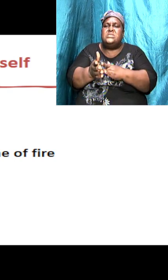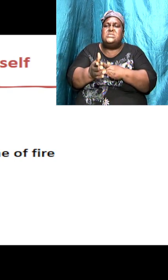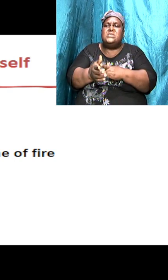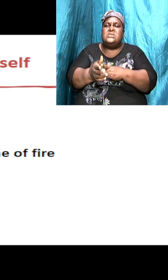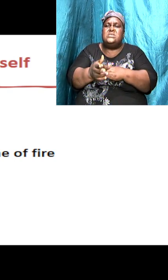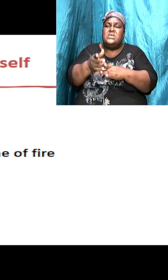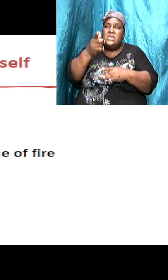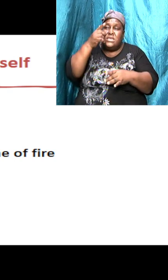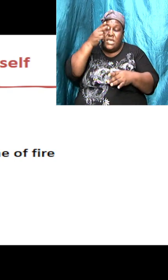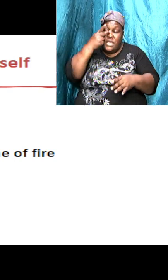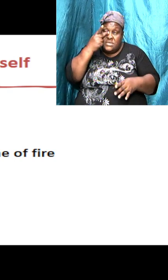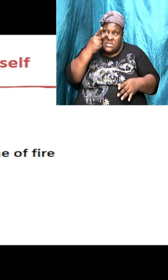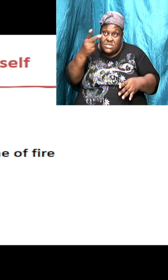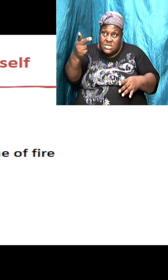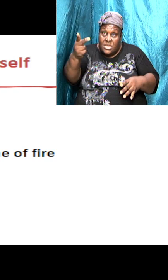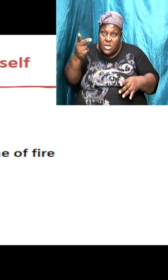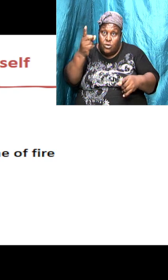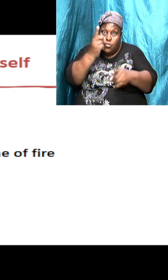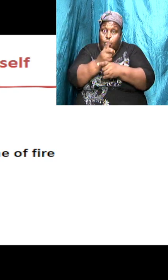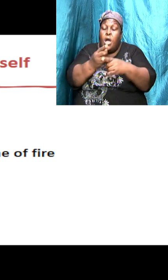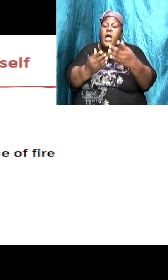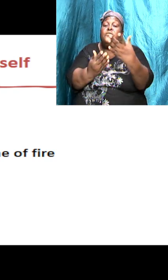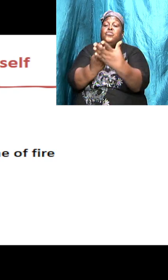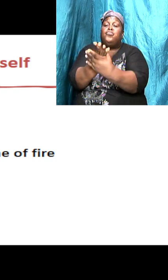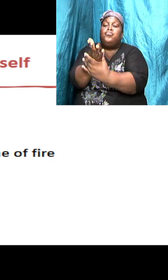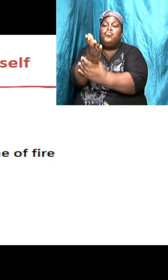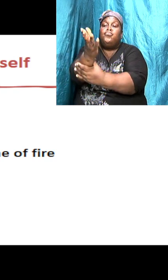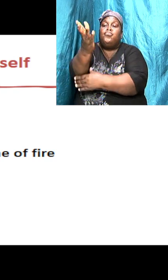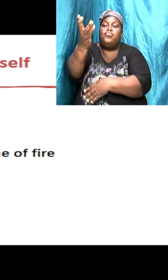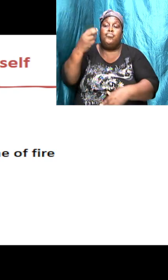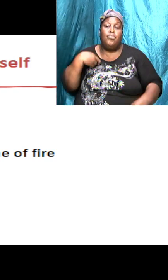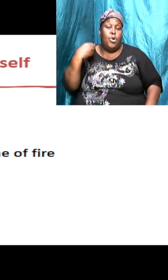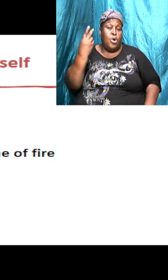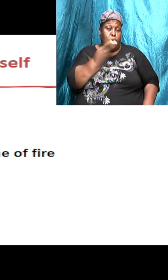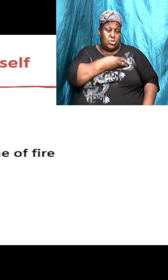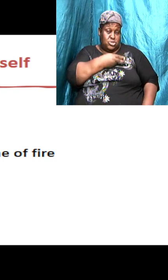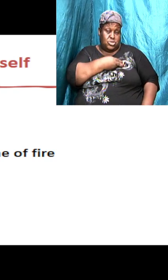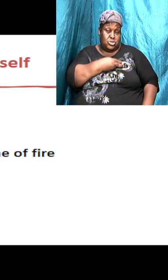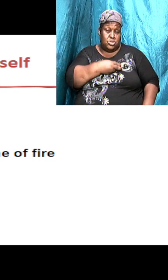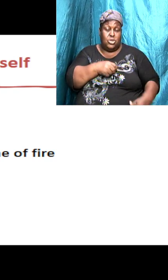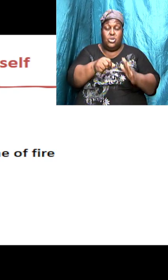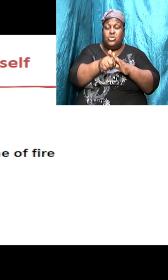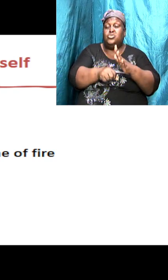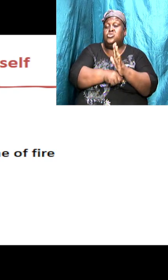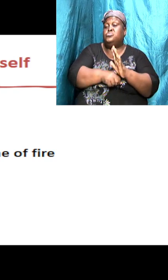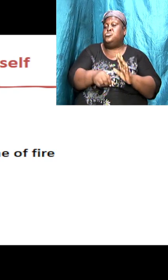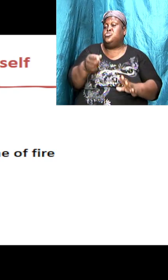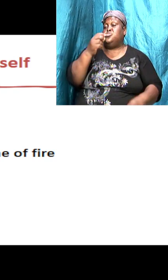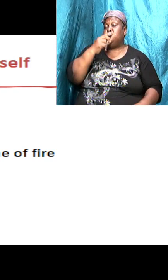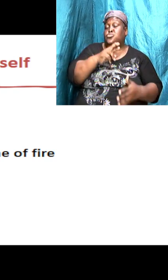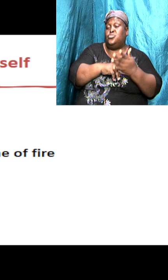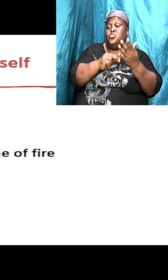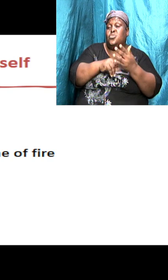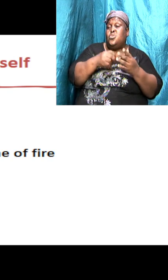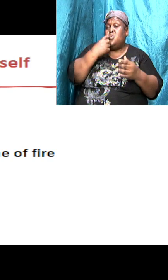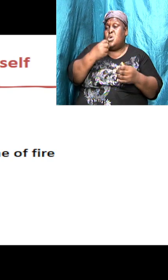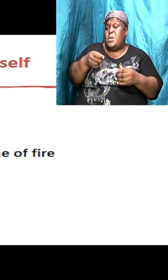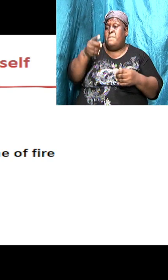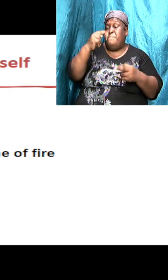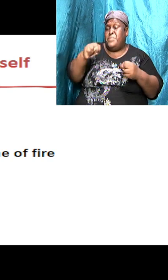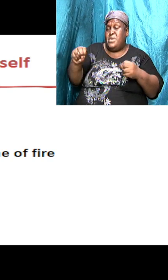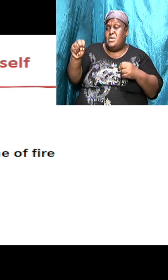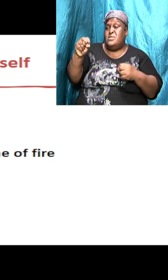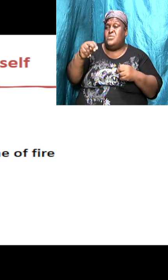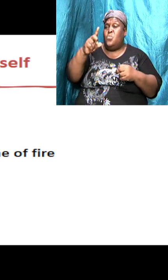through us. Notice that in the scripture that we read, it speaks about him being the one who searcheth